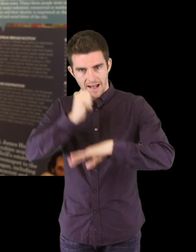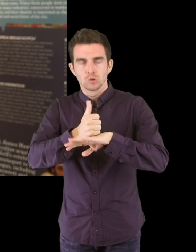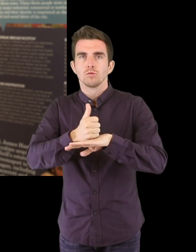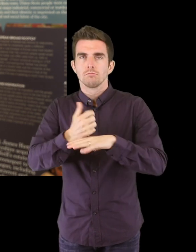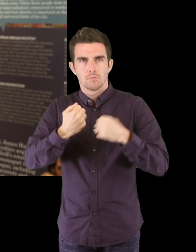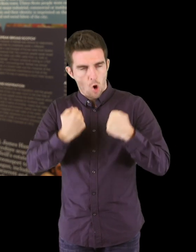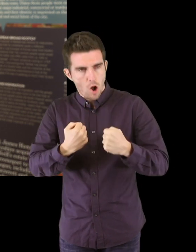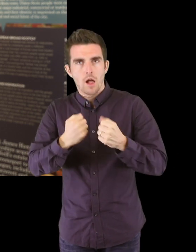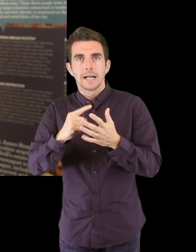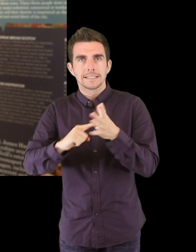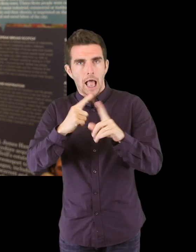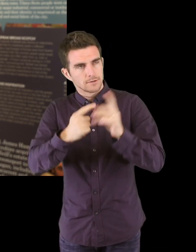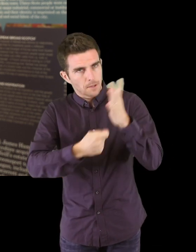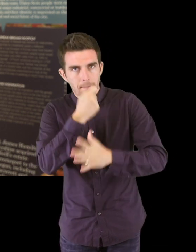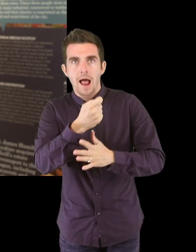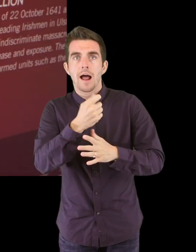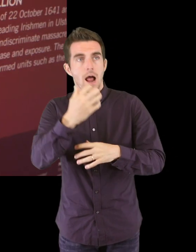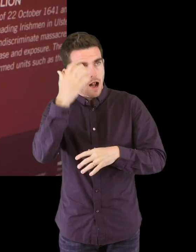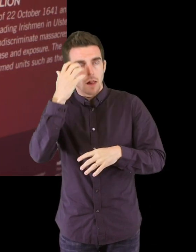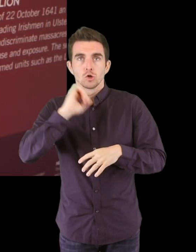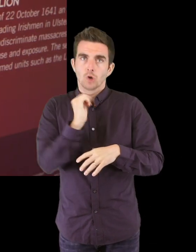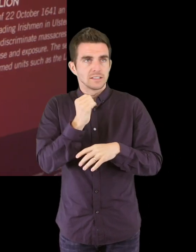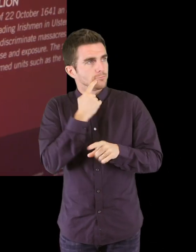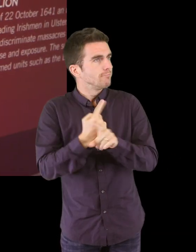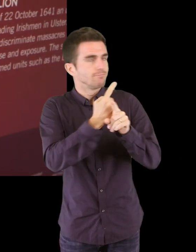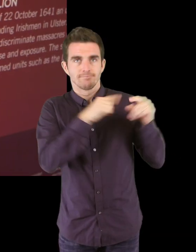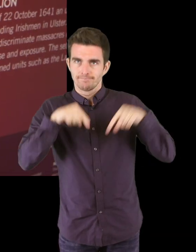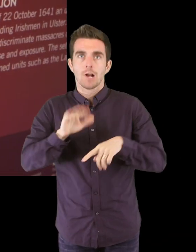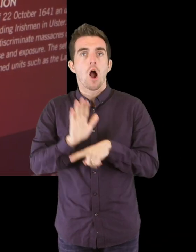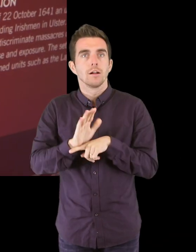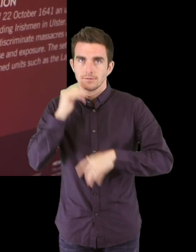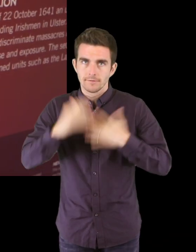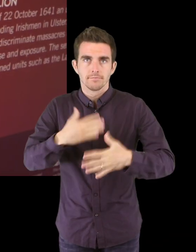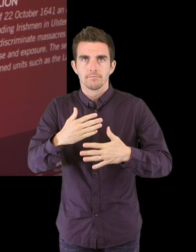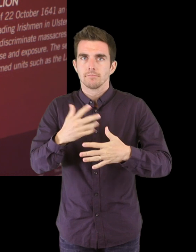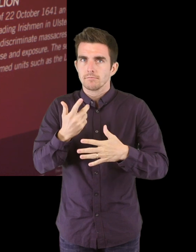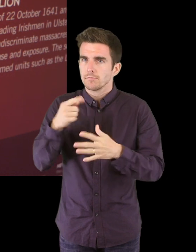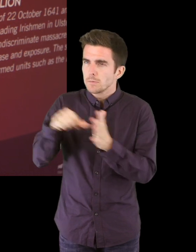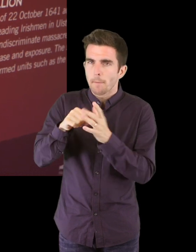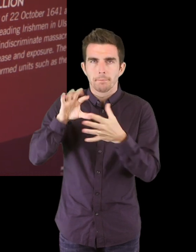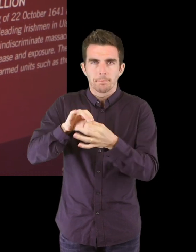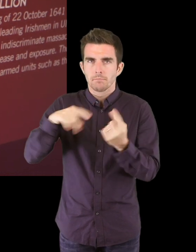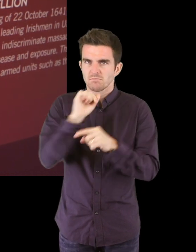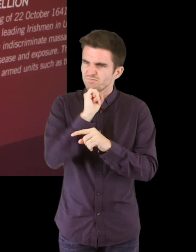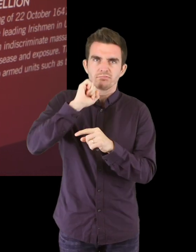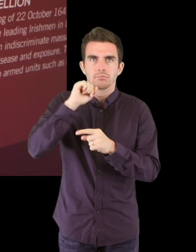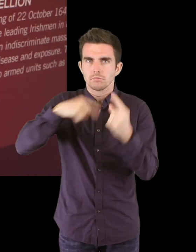tax-paying English and Scottish subjects into Ulster and solve the problem of this rebellious province once and for